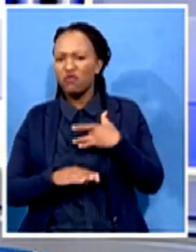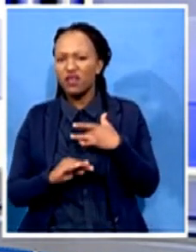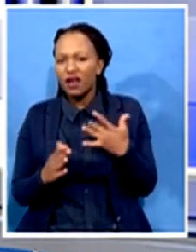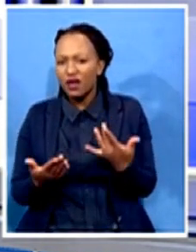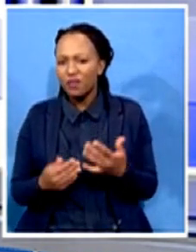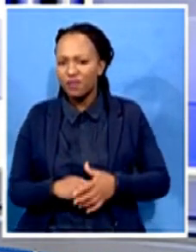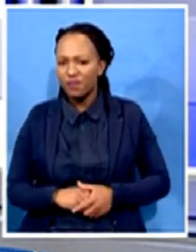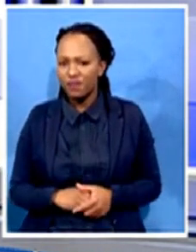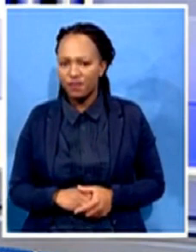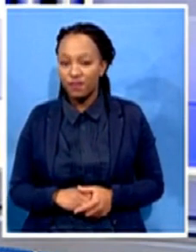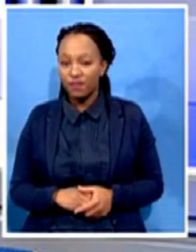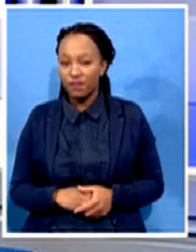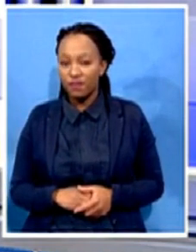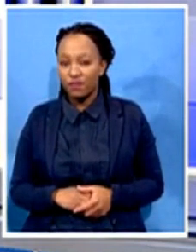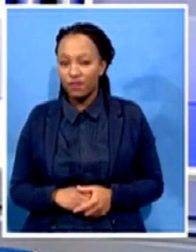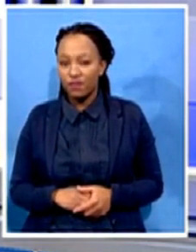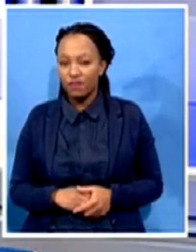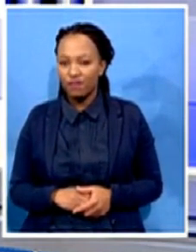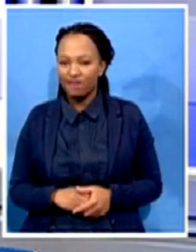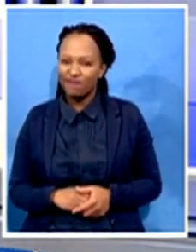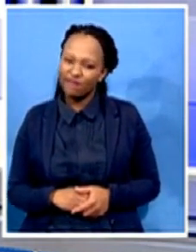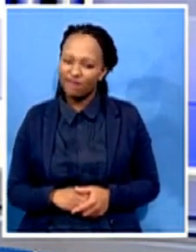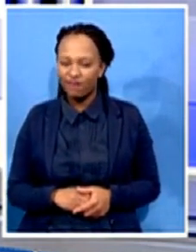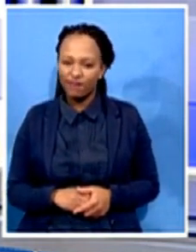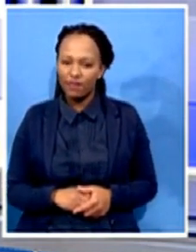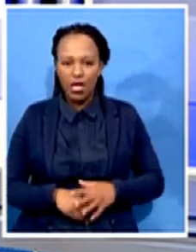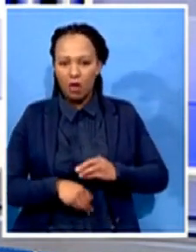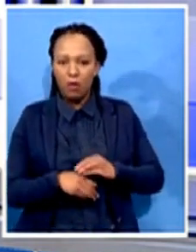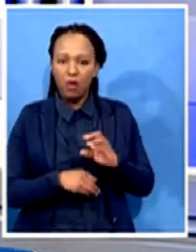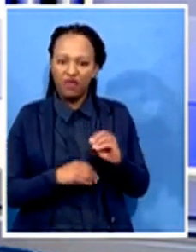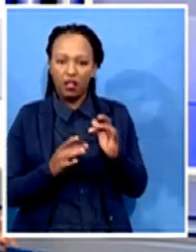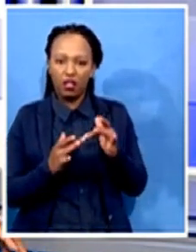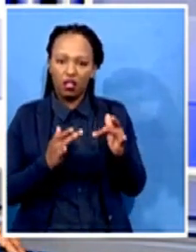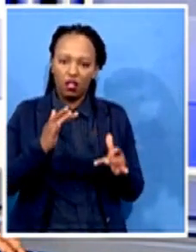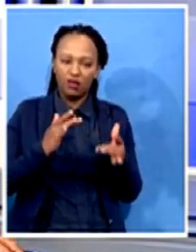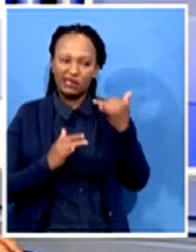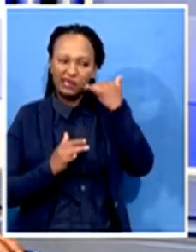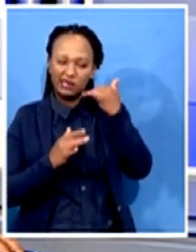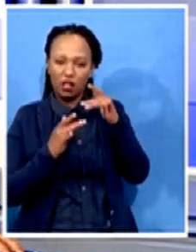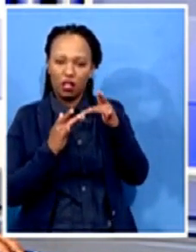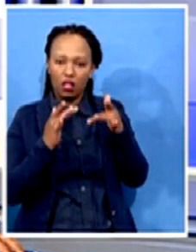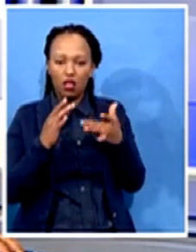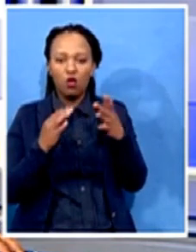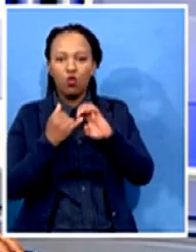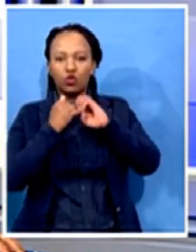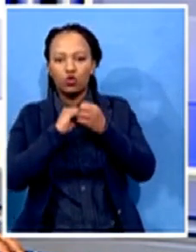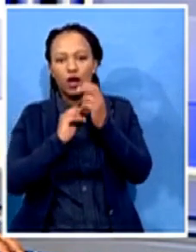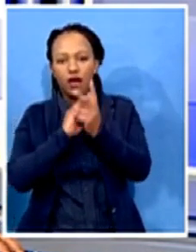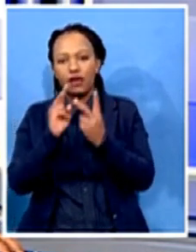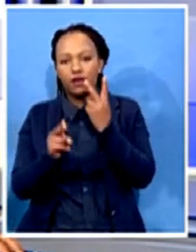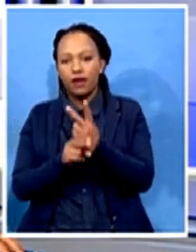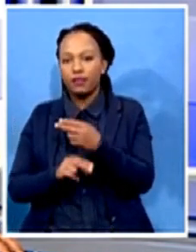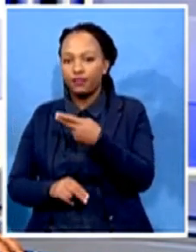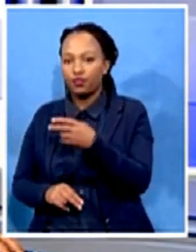All right, it seems that we're having a bit of an issue with General Bantu Holomisa. Let's just try one more time. General Bantu Holomisa, you're live on the agenda. Can you hear me?